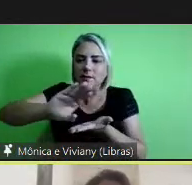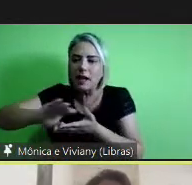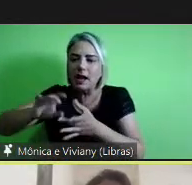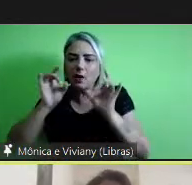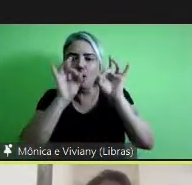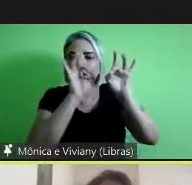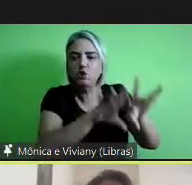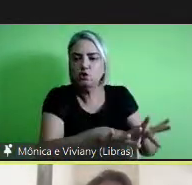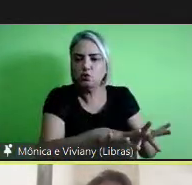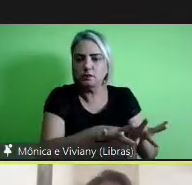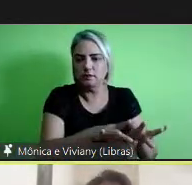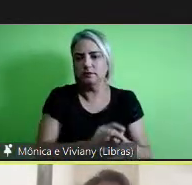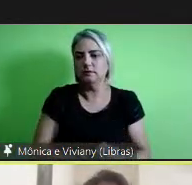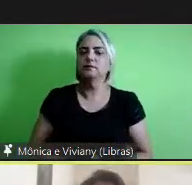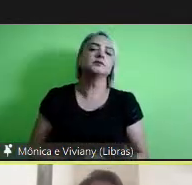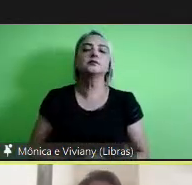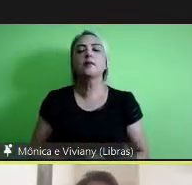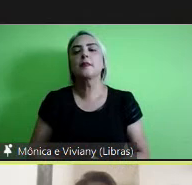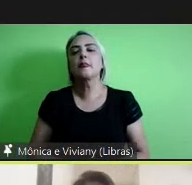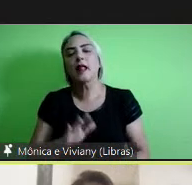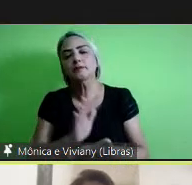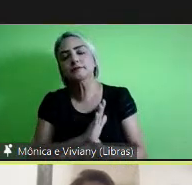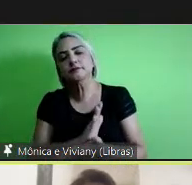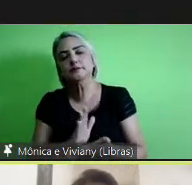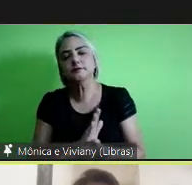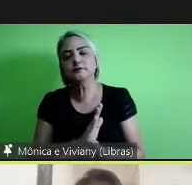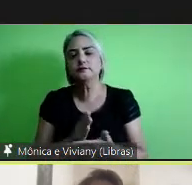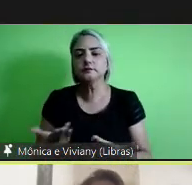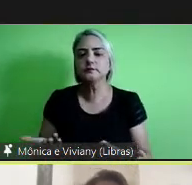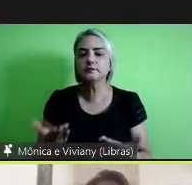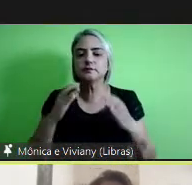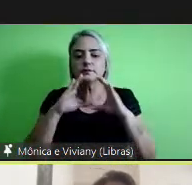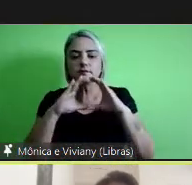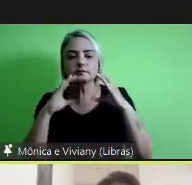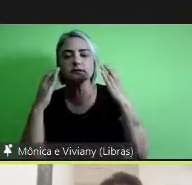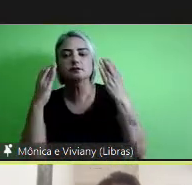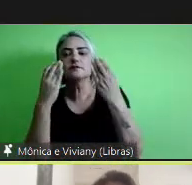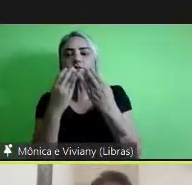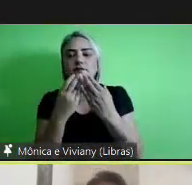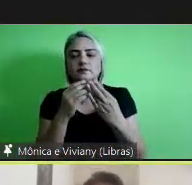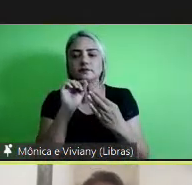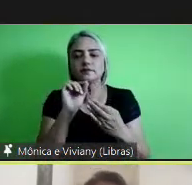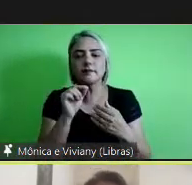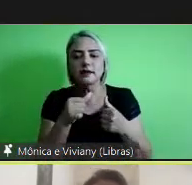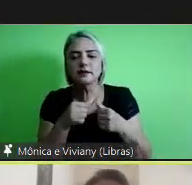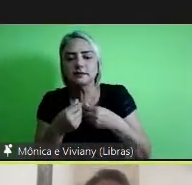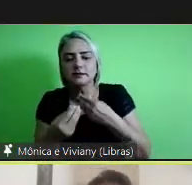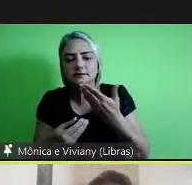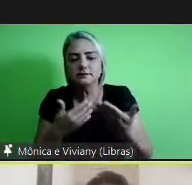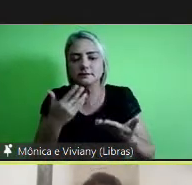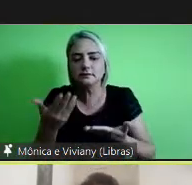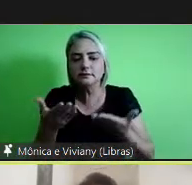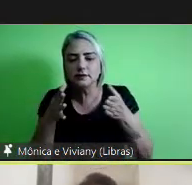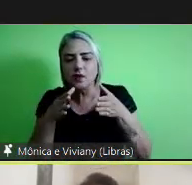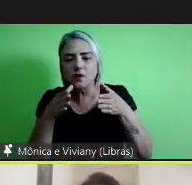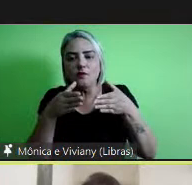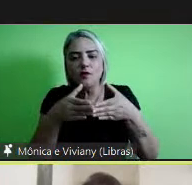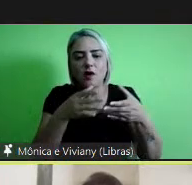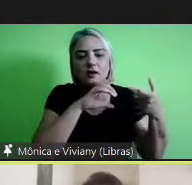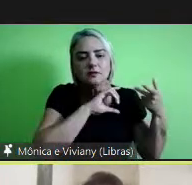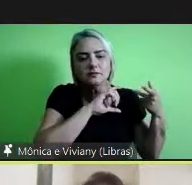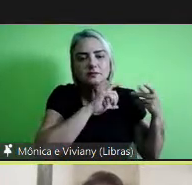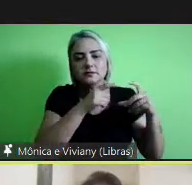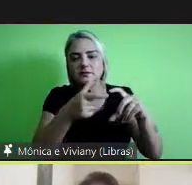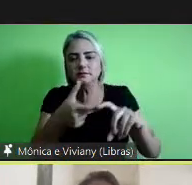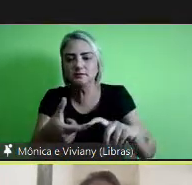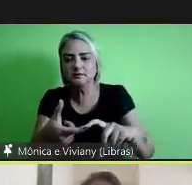prioritize the sorting of the trash in organic and non-organic. And sometimes we have activities in the community, and